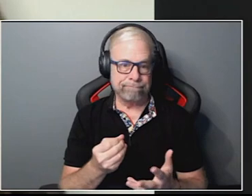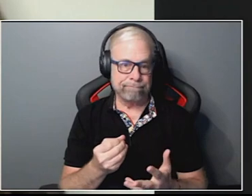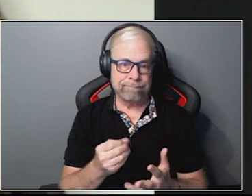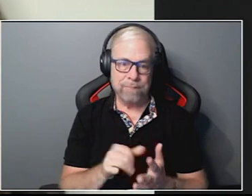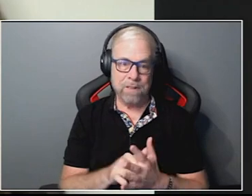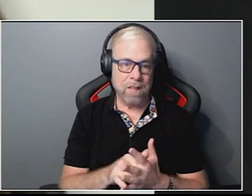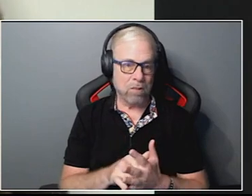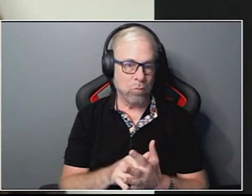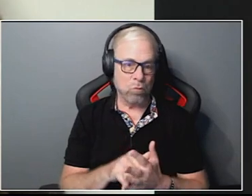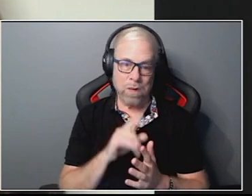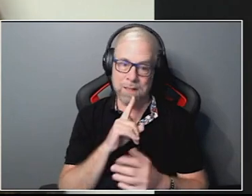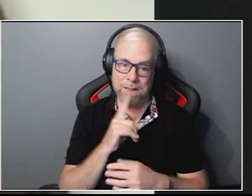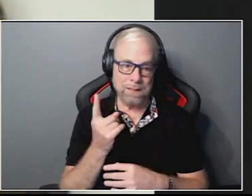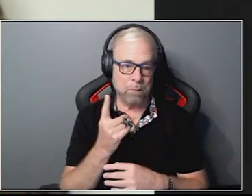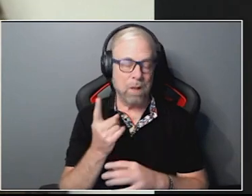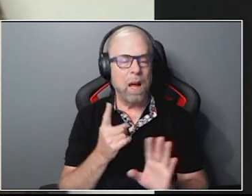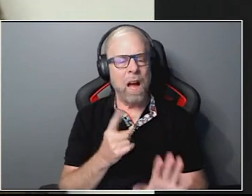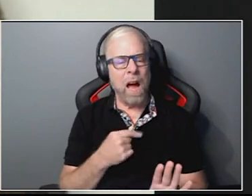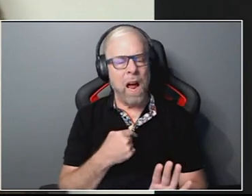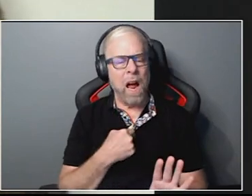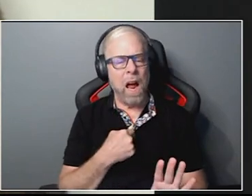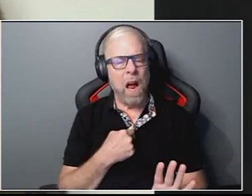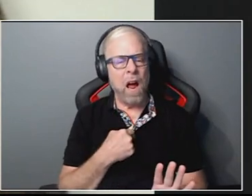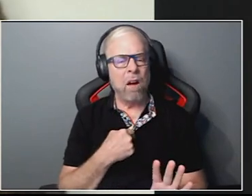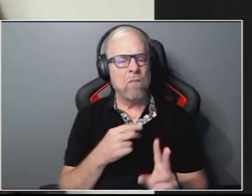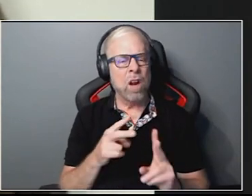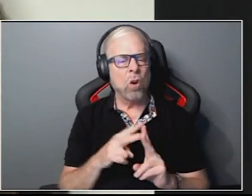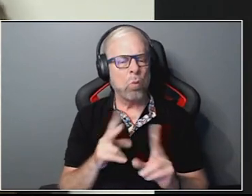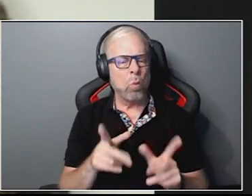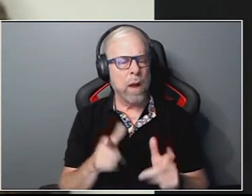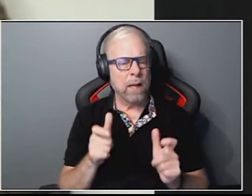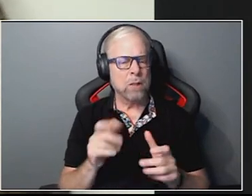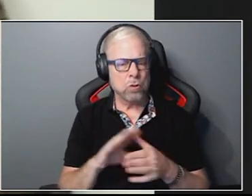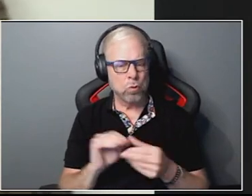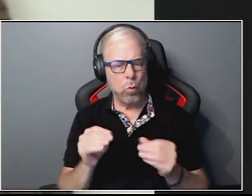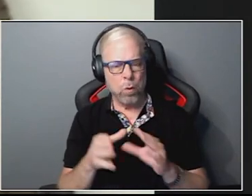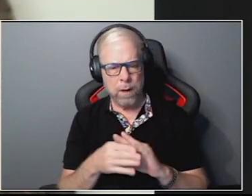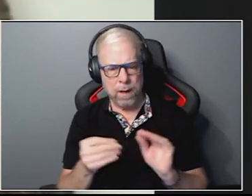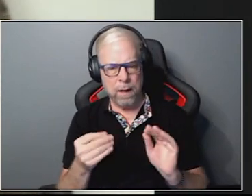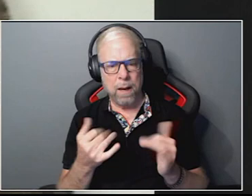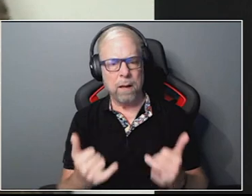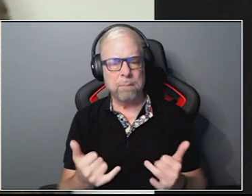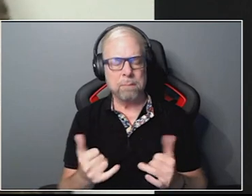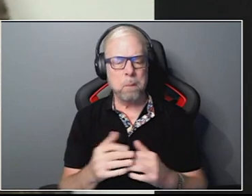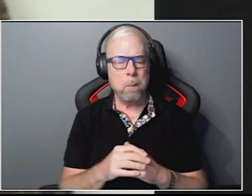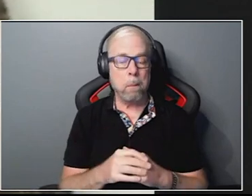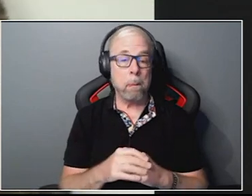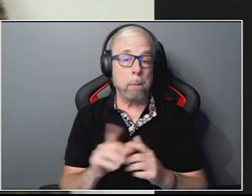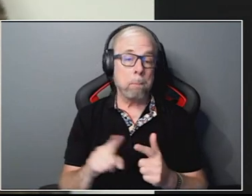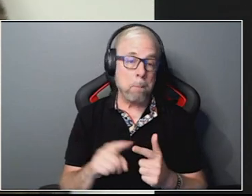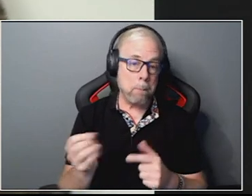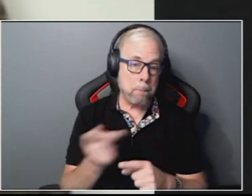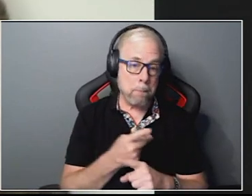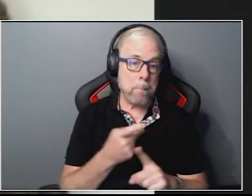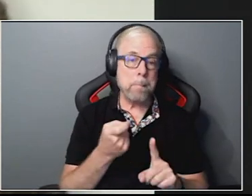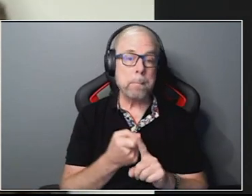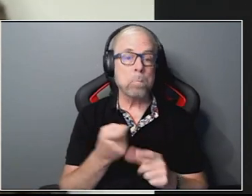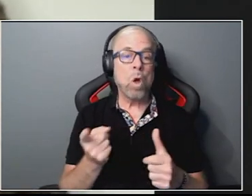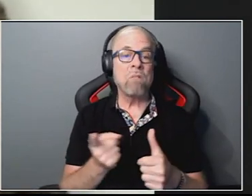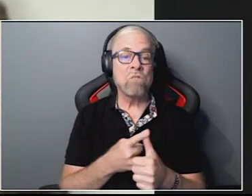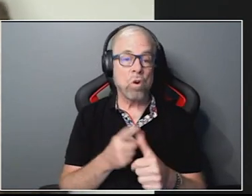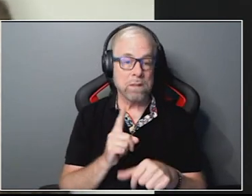It was something to behold. And let me tell you a very quick story. When we came back from our first